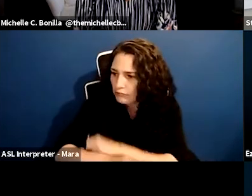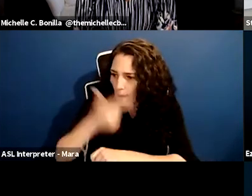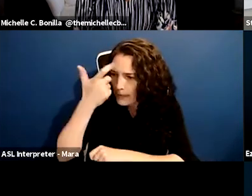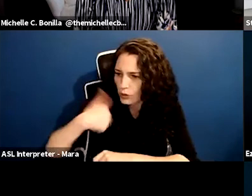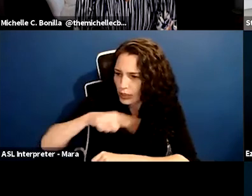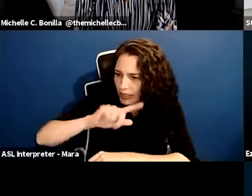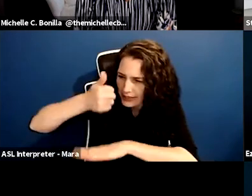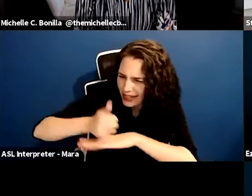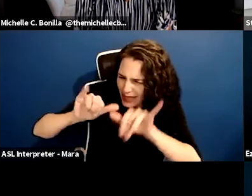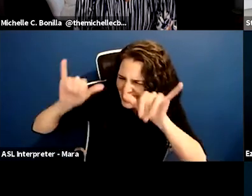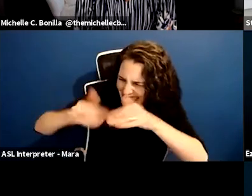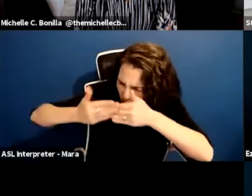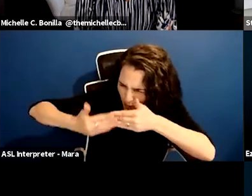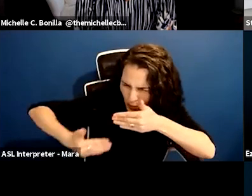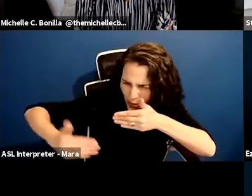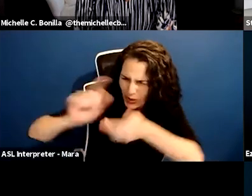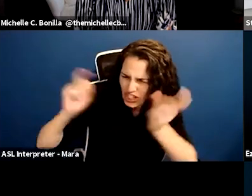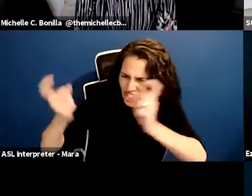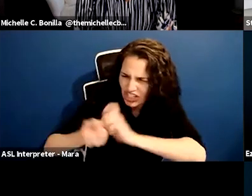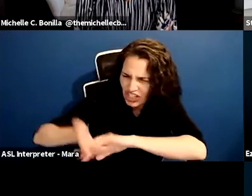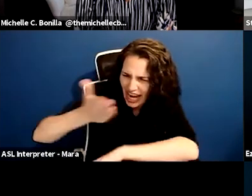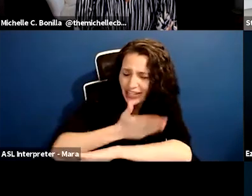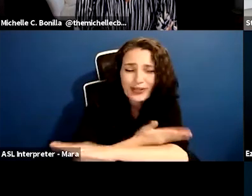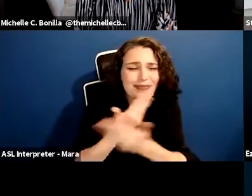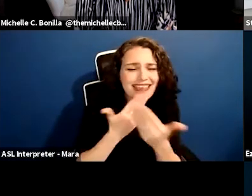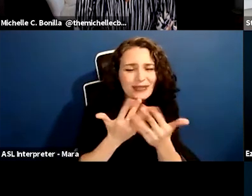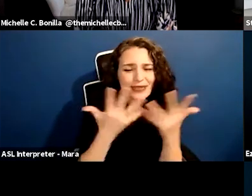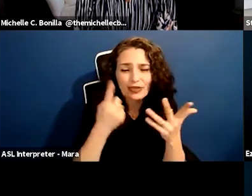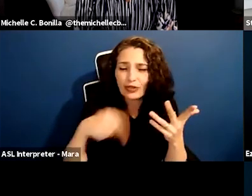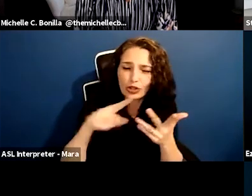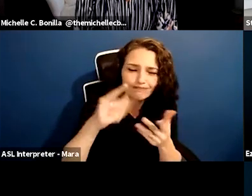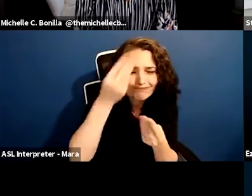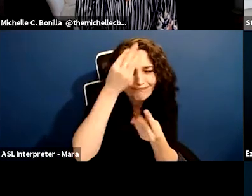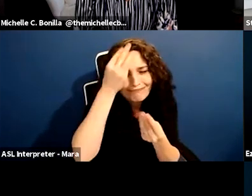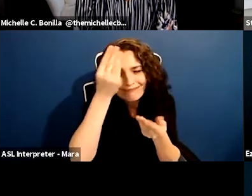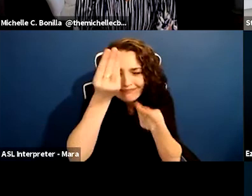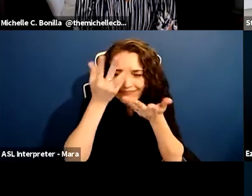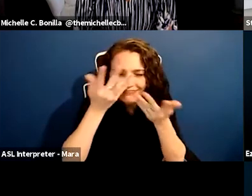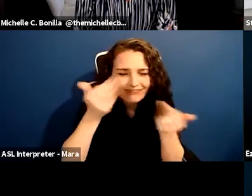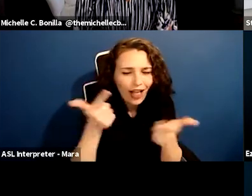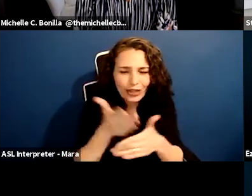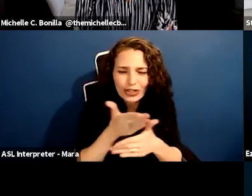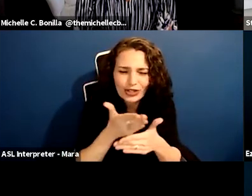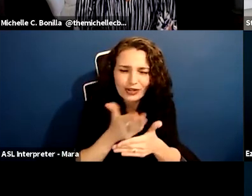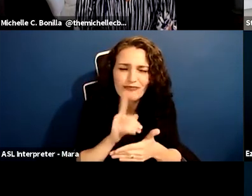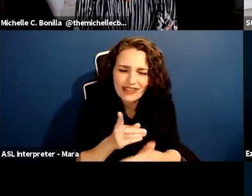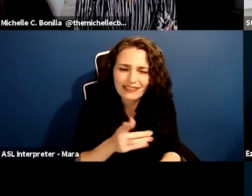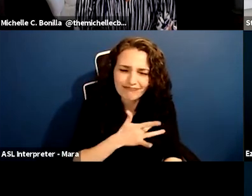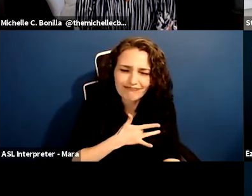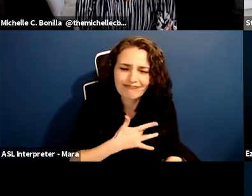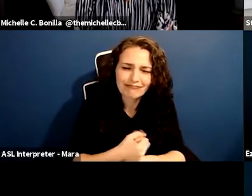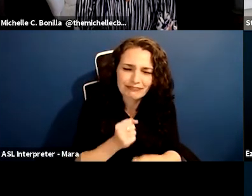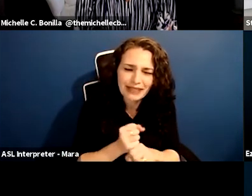thank you so much for your insights and what you shared. It's very meaningful. You make a difference.